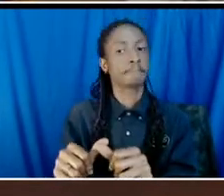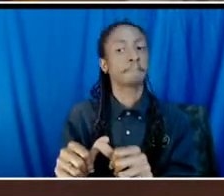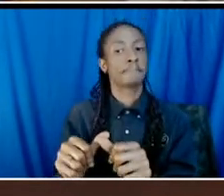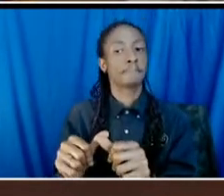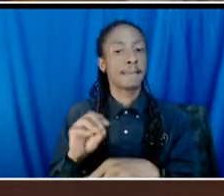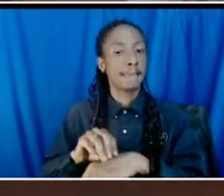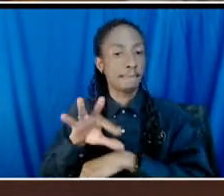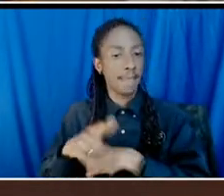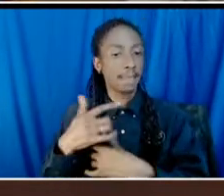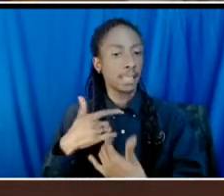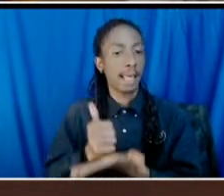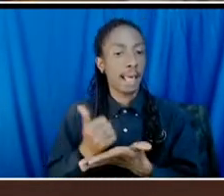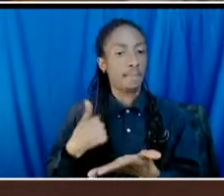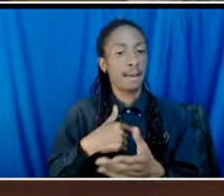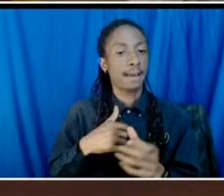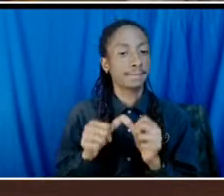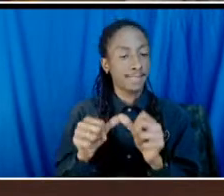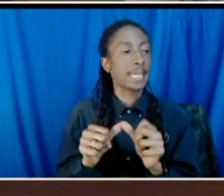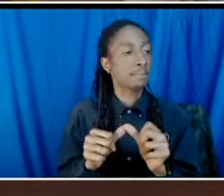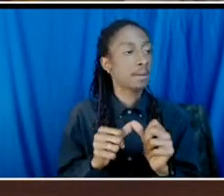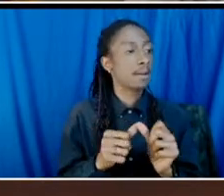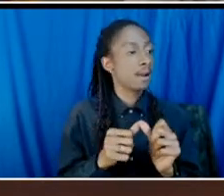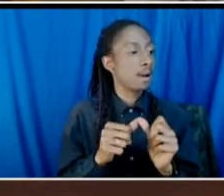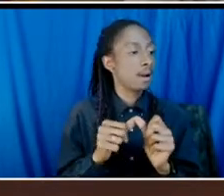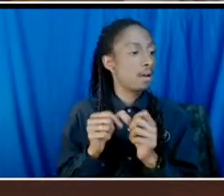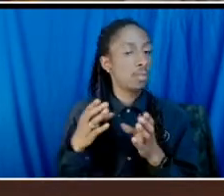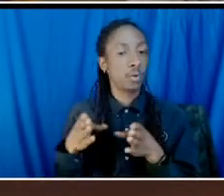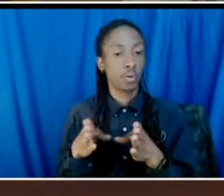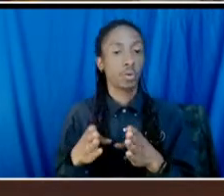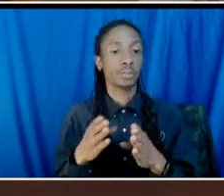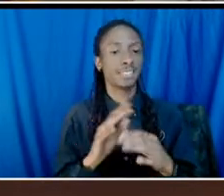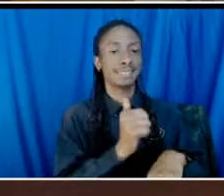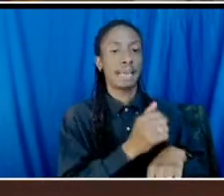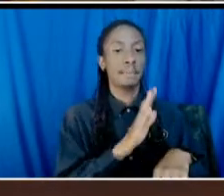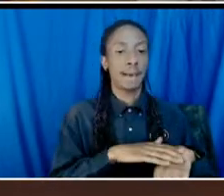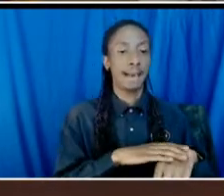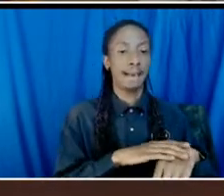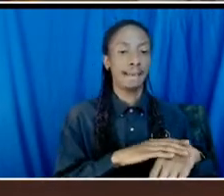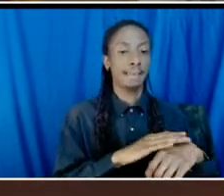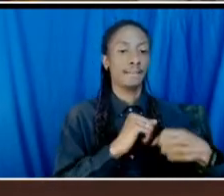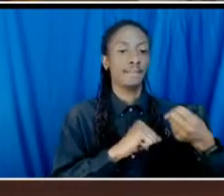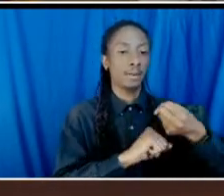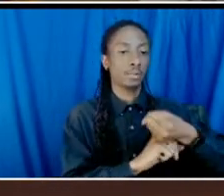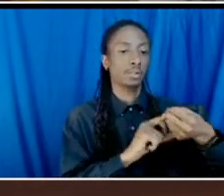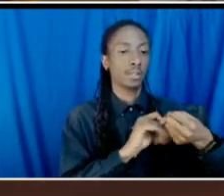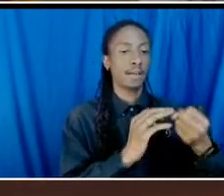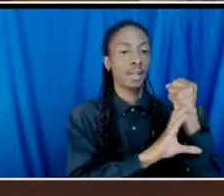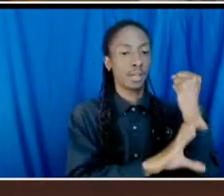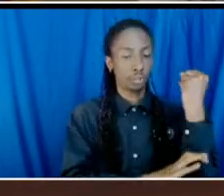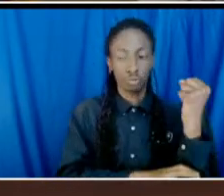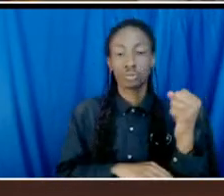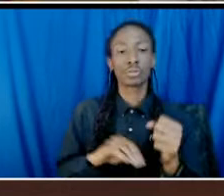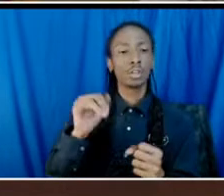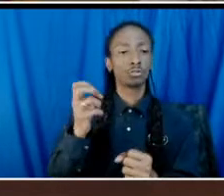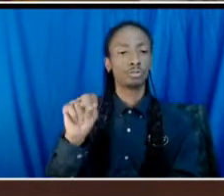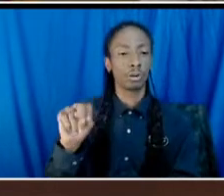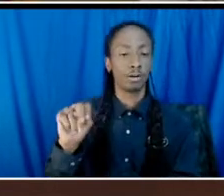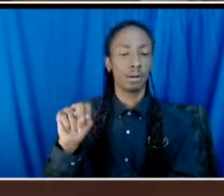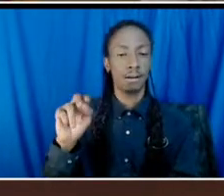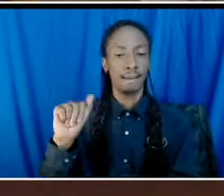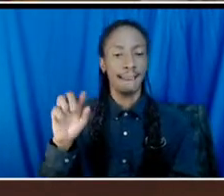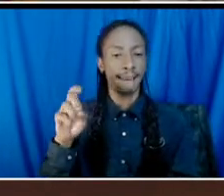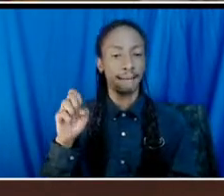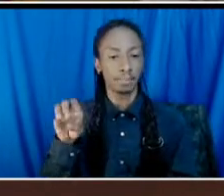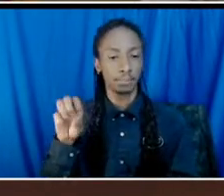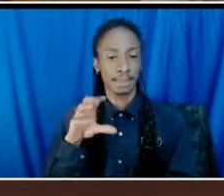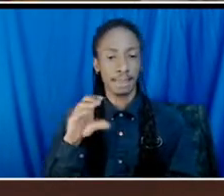course set by the framers of our Constitution. Let me paraphrase the words of John Adams and others. Whether